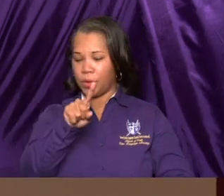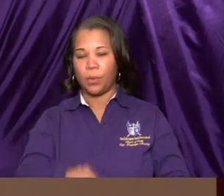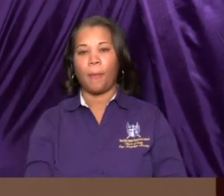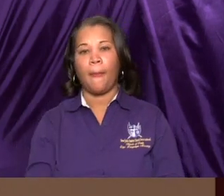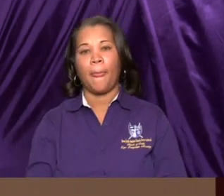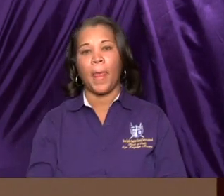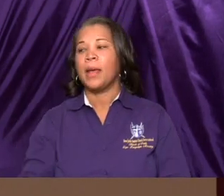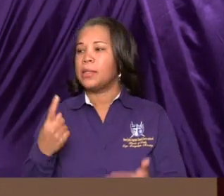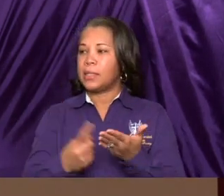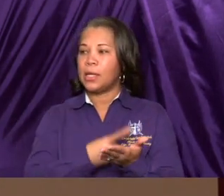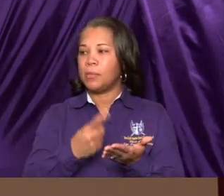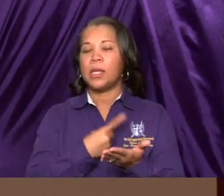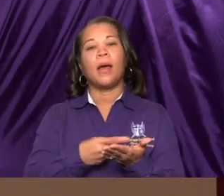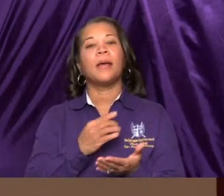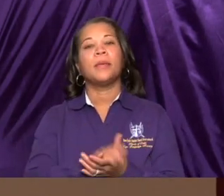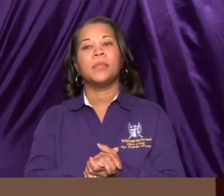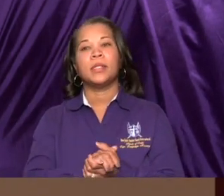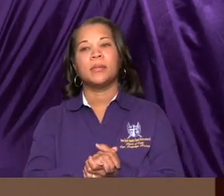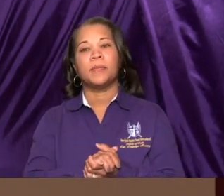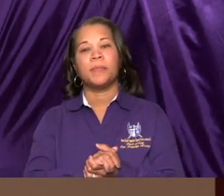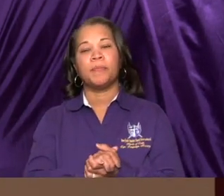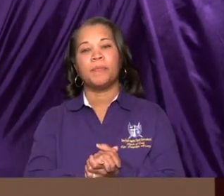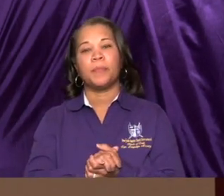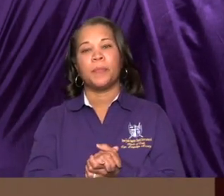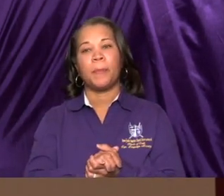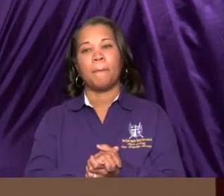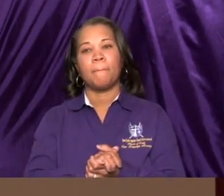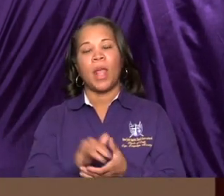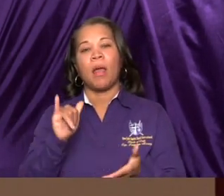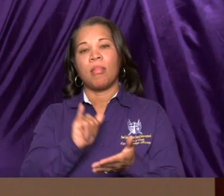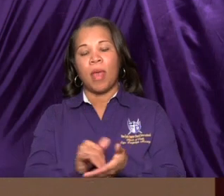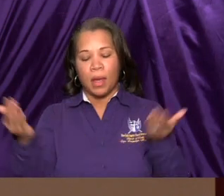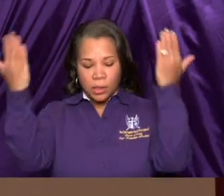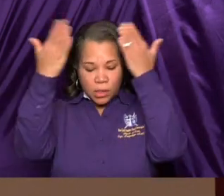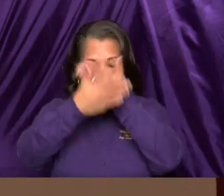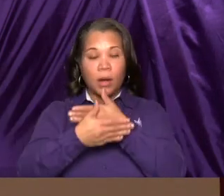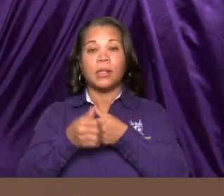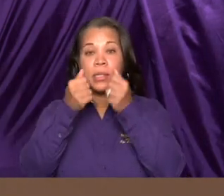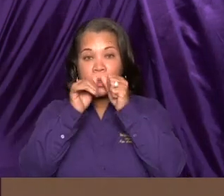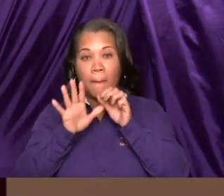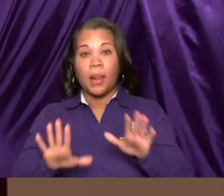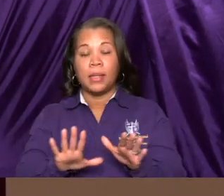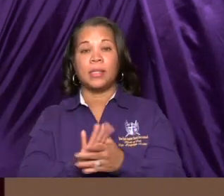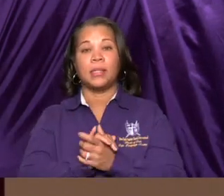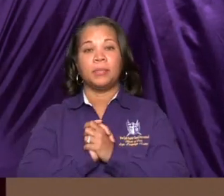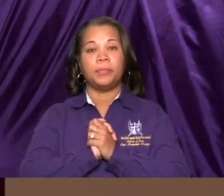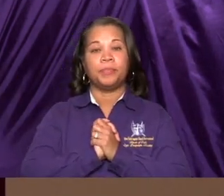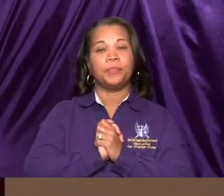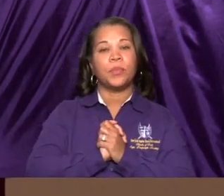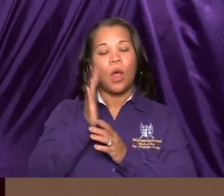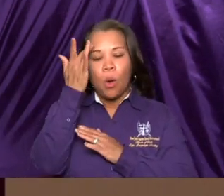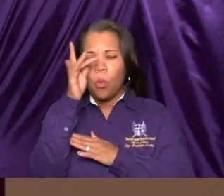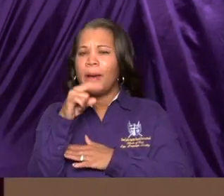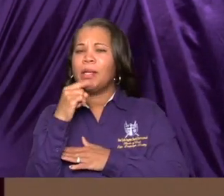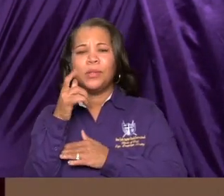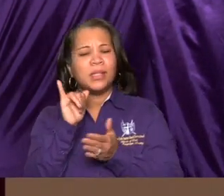And sometimes, Marlene, that darkness is a blessing. Why do you say